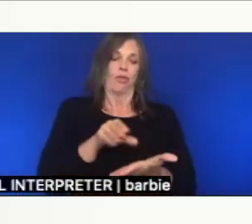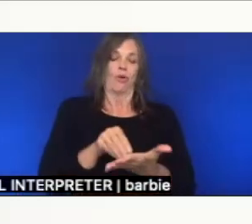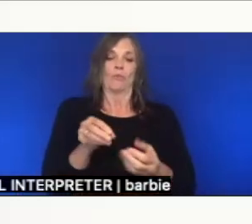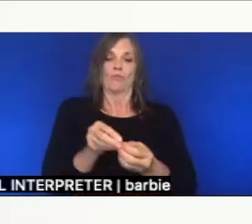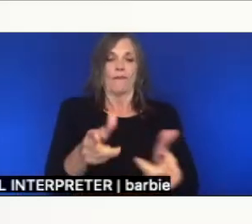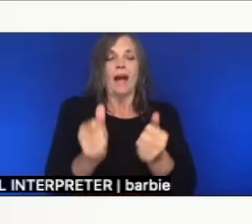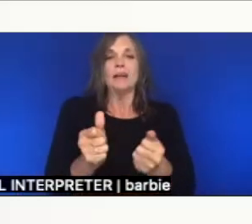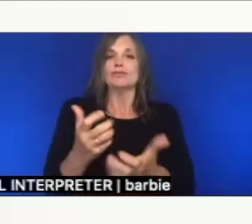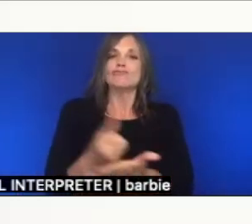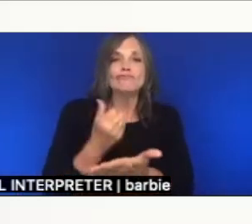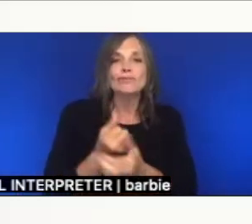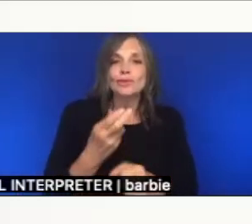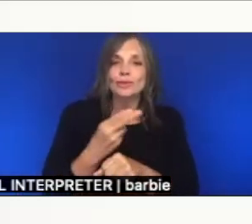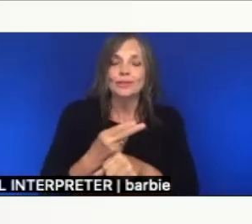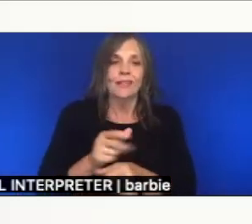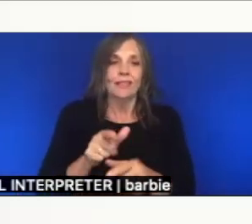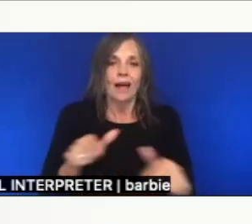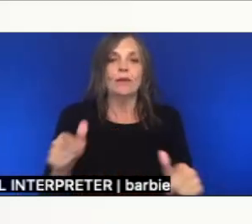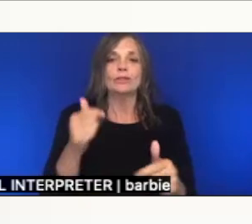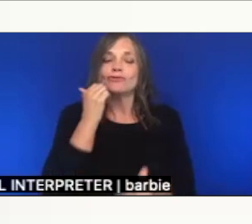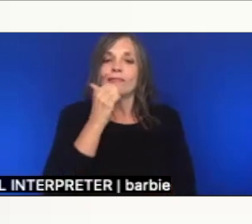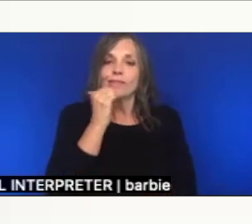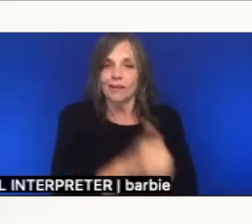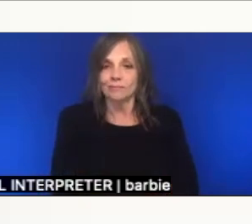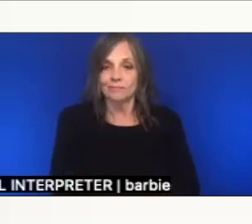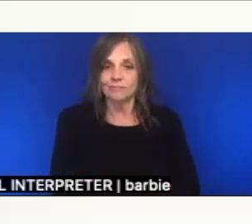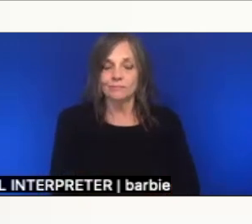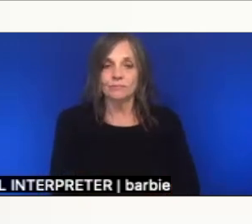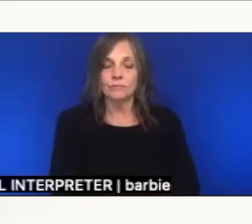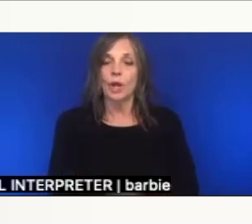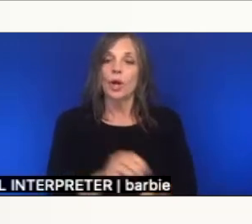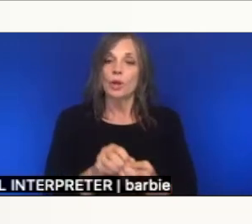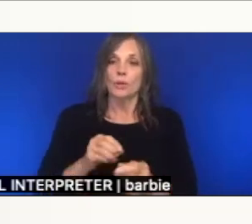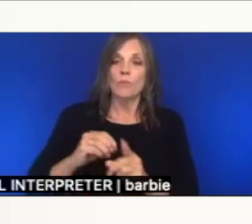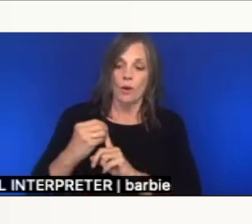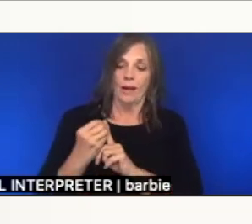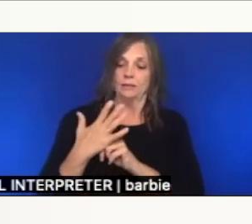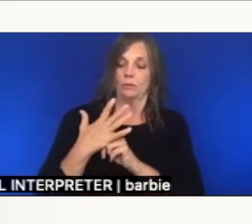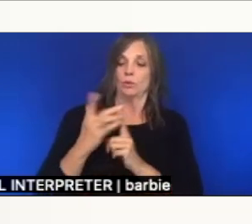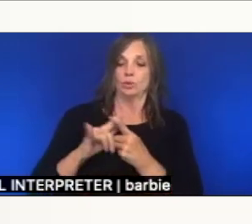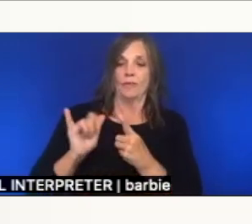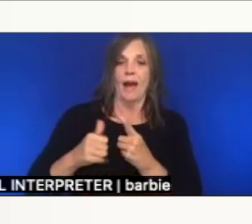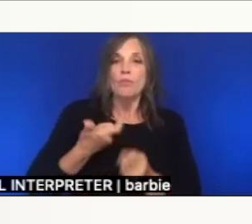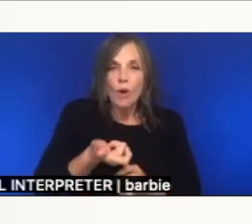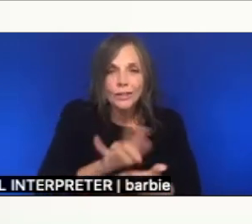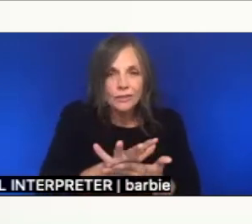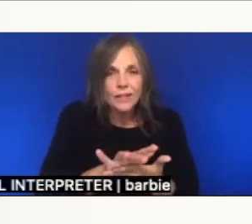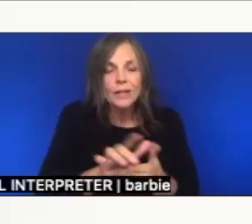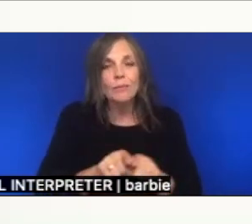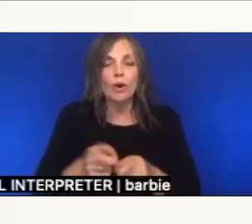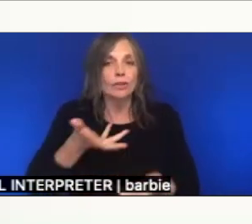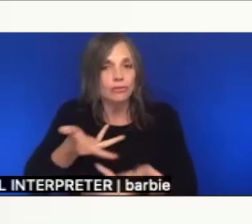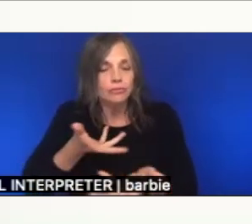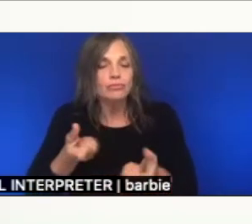the language on a day-to-day basis. So the more that you are exposed to it, not only like watching videos, but also like talking